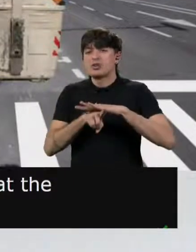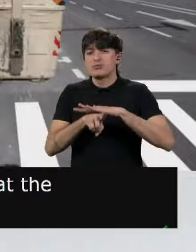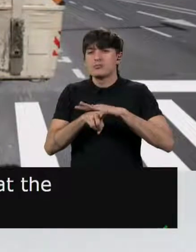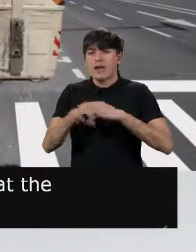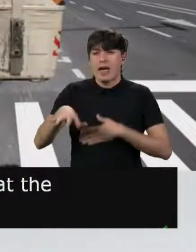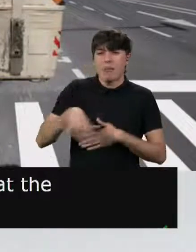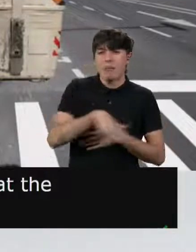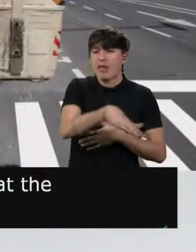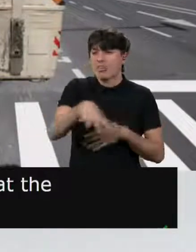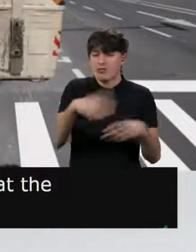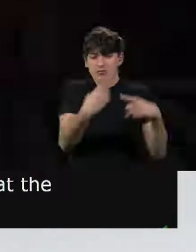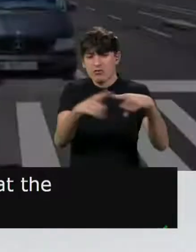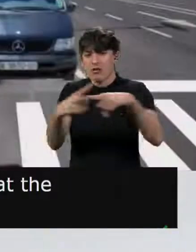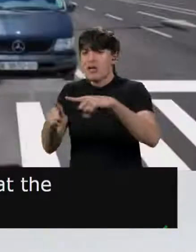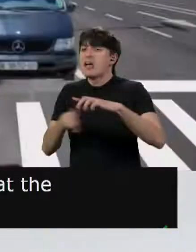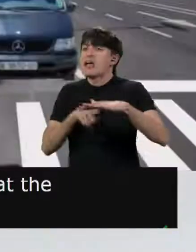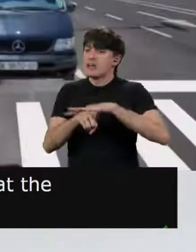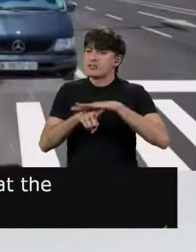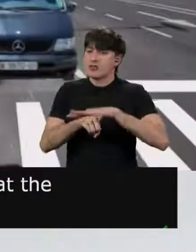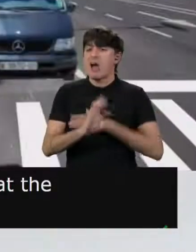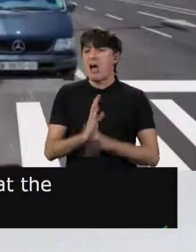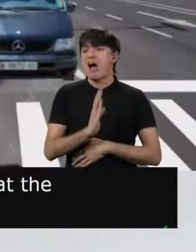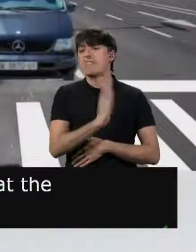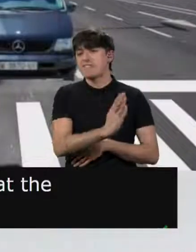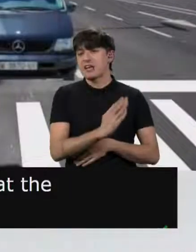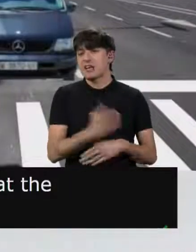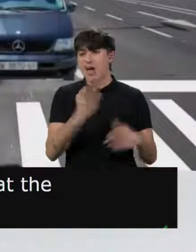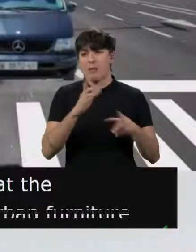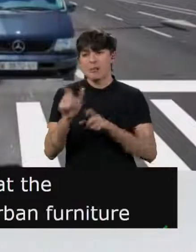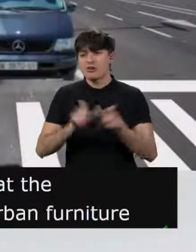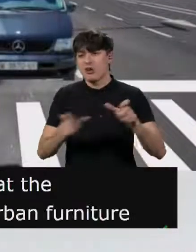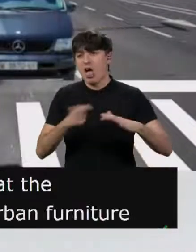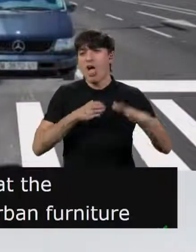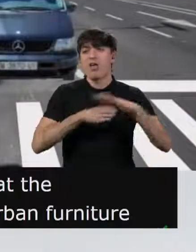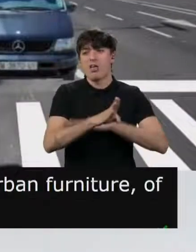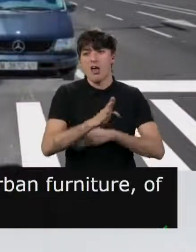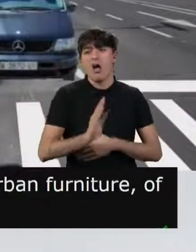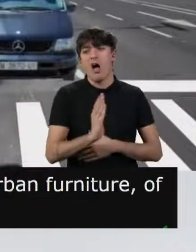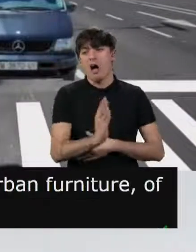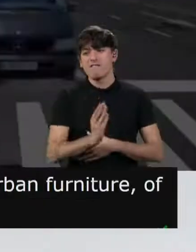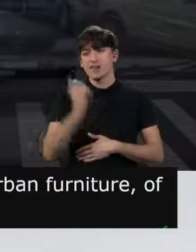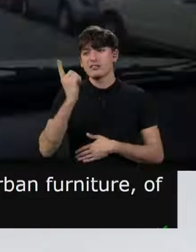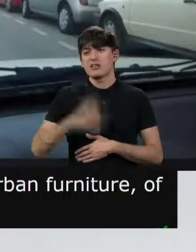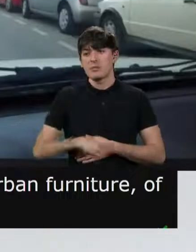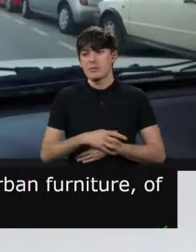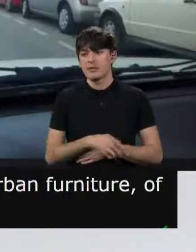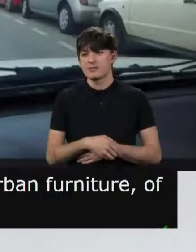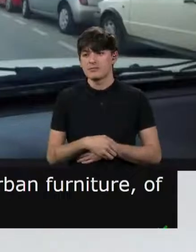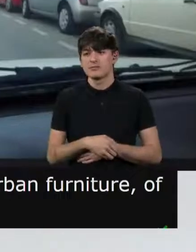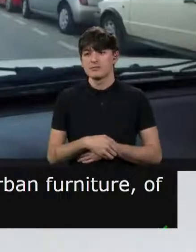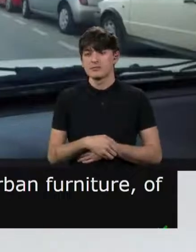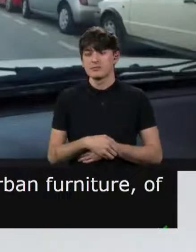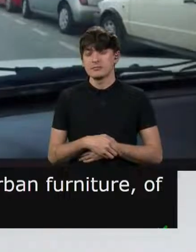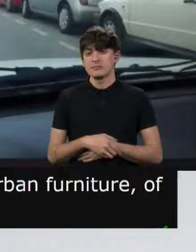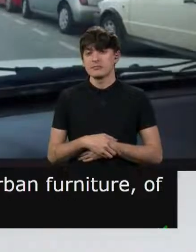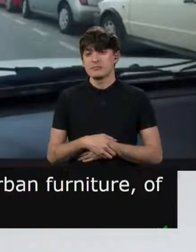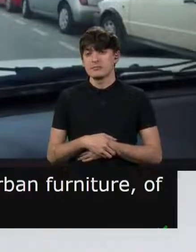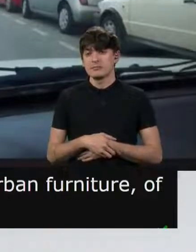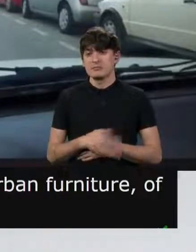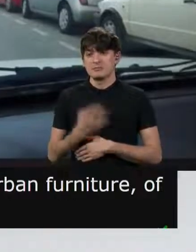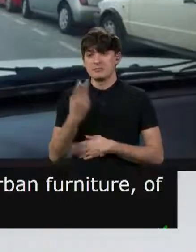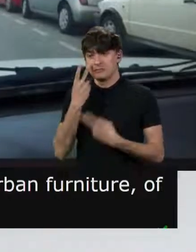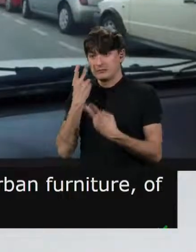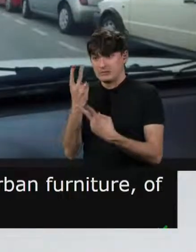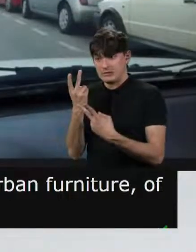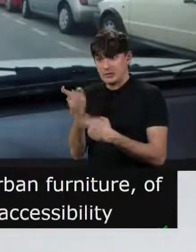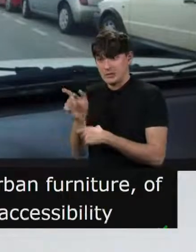urban furniture, of the parking spaces, all of this also conditions the accessibility of many people when